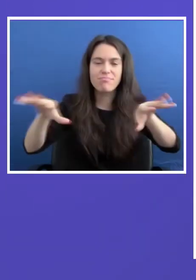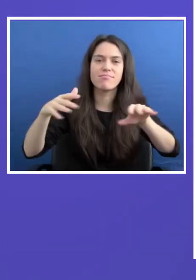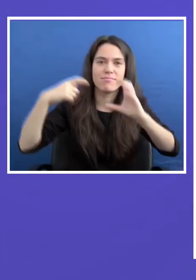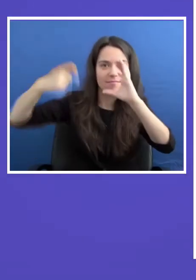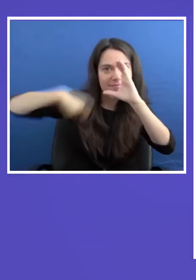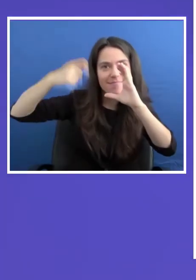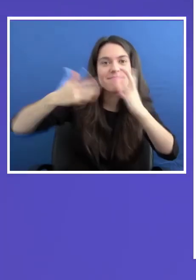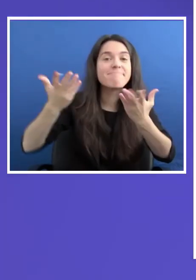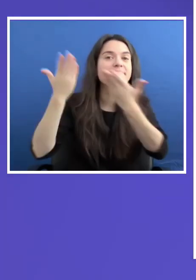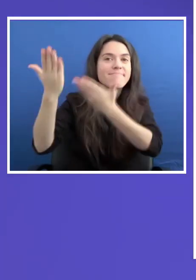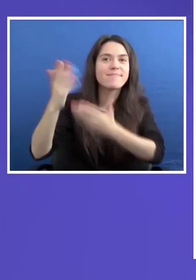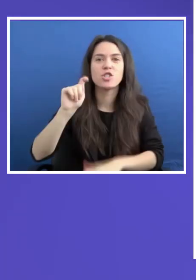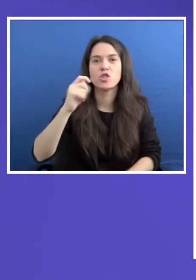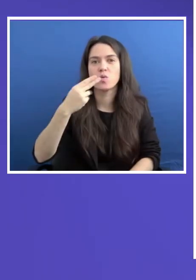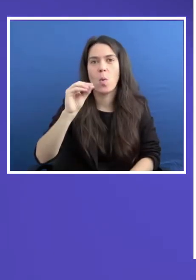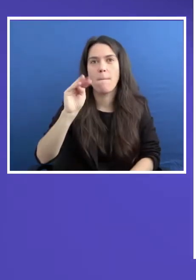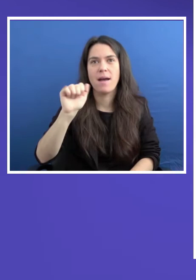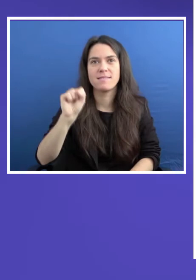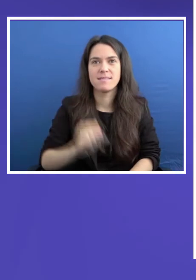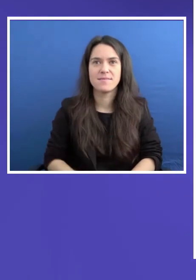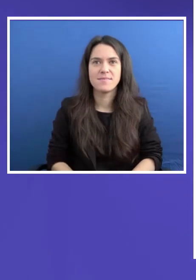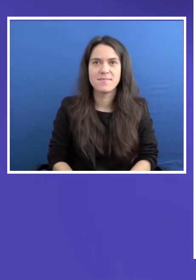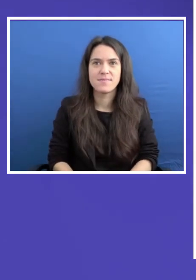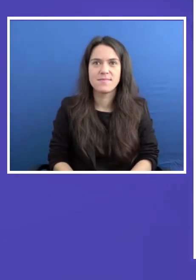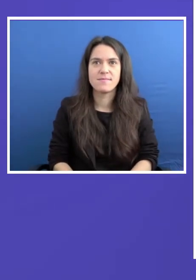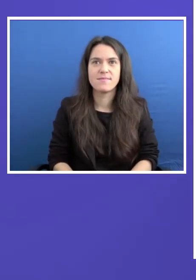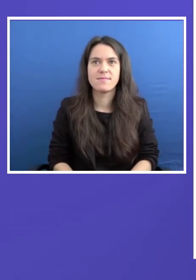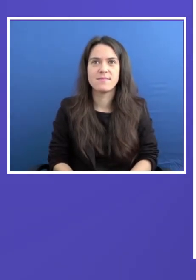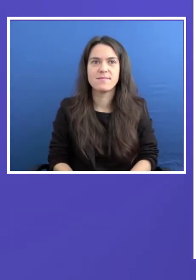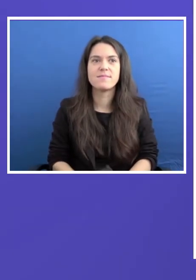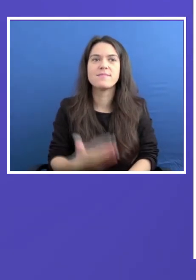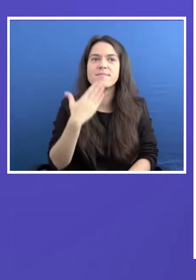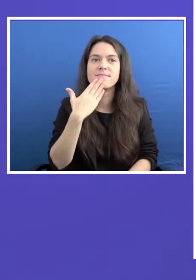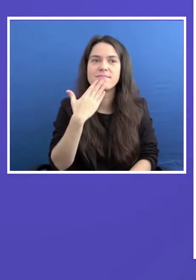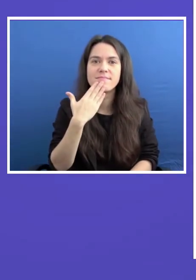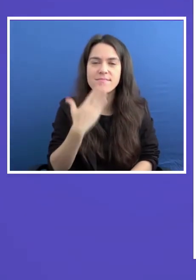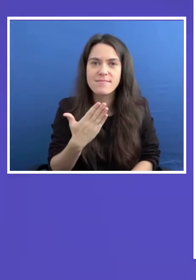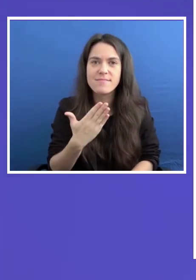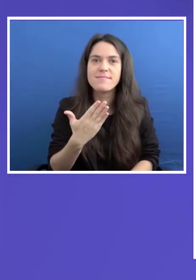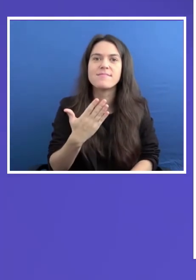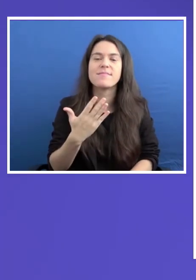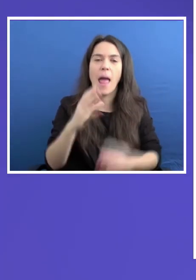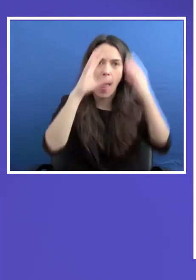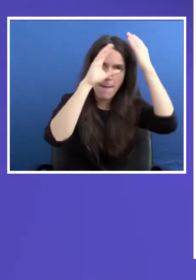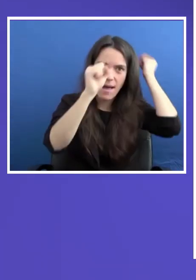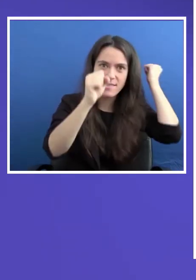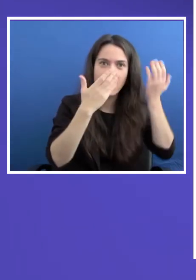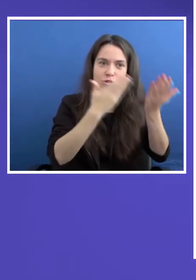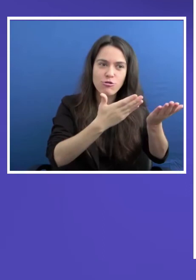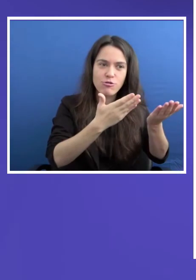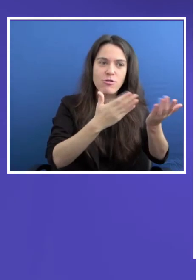Thank you, Amel, dear Ambassador Marisa Farrugia, dear participants and followers. On behalf of